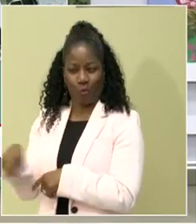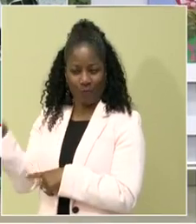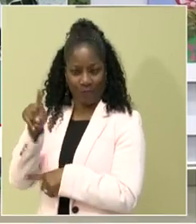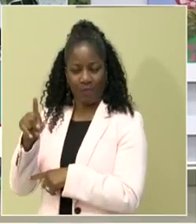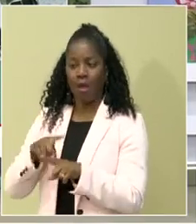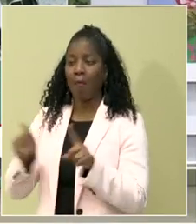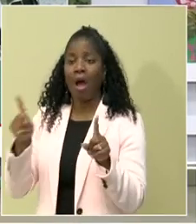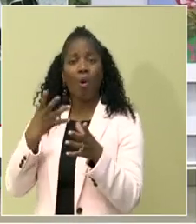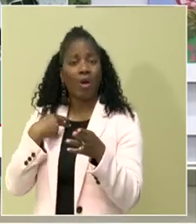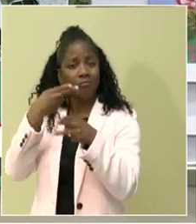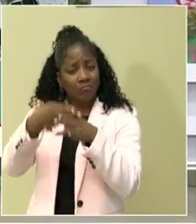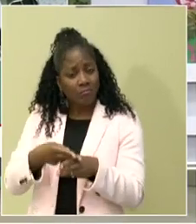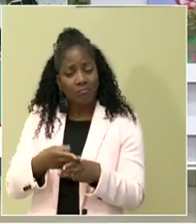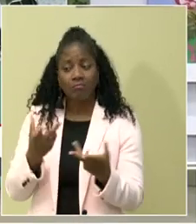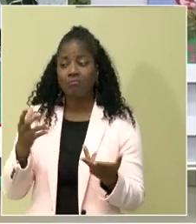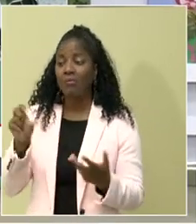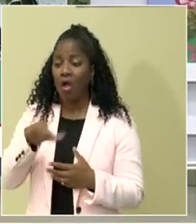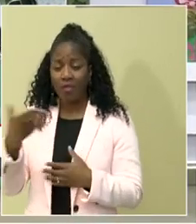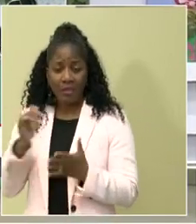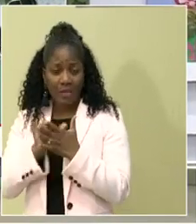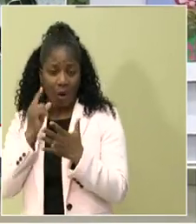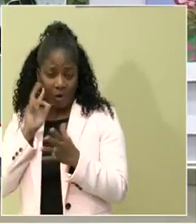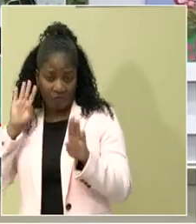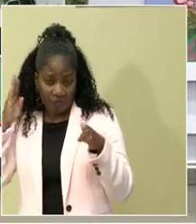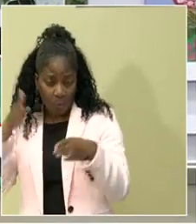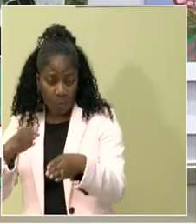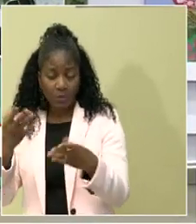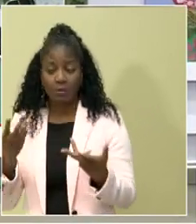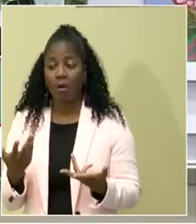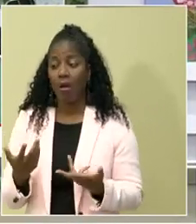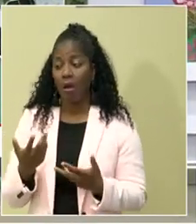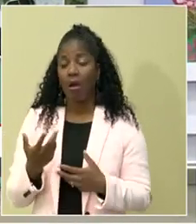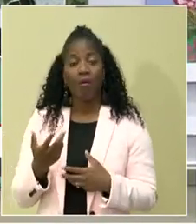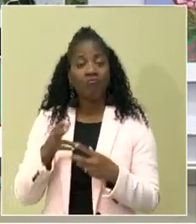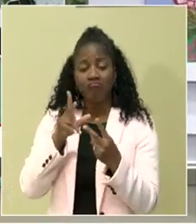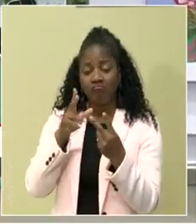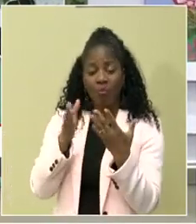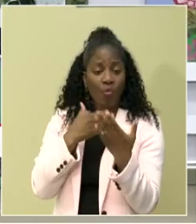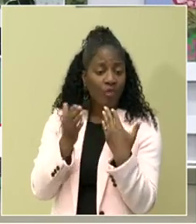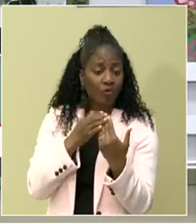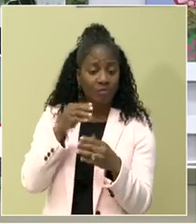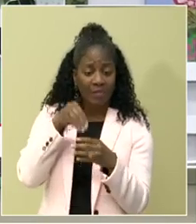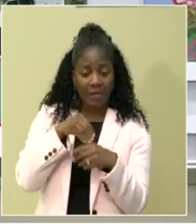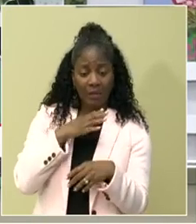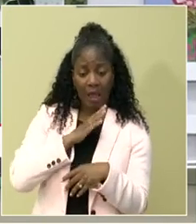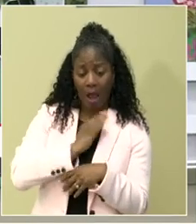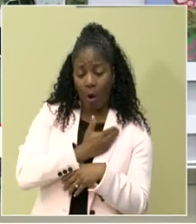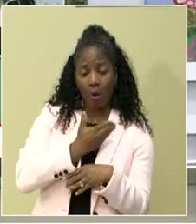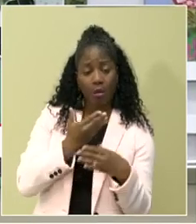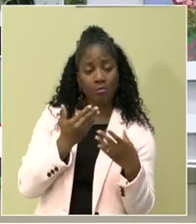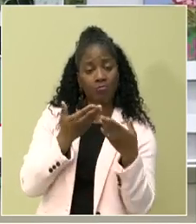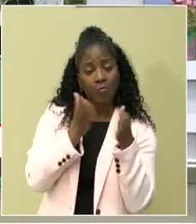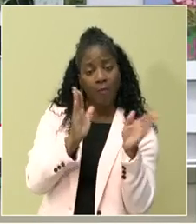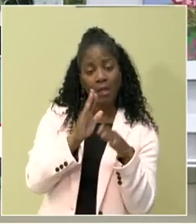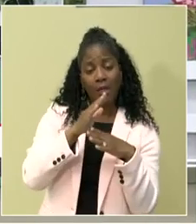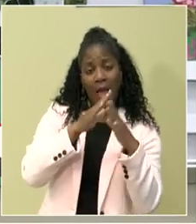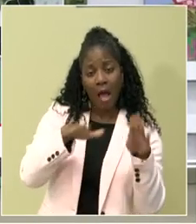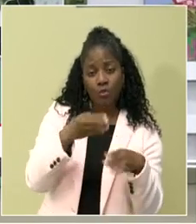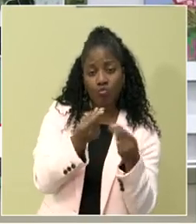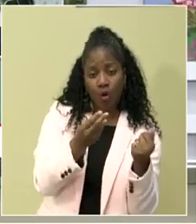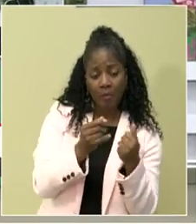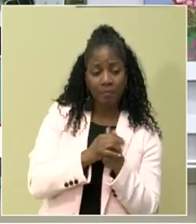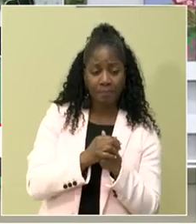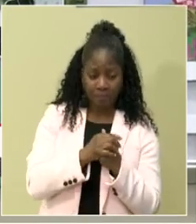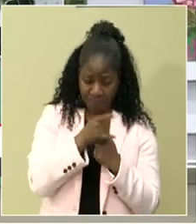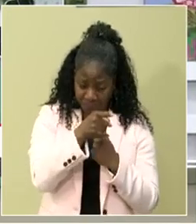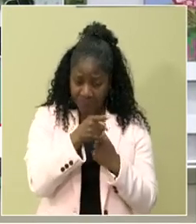of the other things that we're focused on, whether it's in our public housing properties who have developed for the first time an